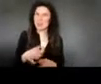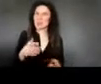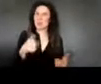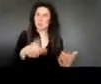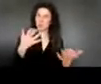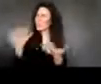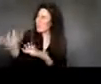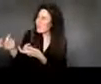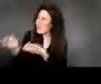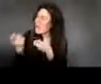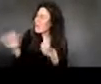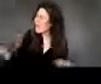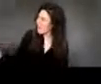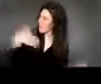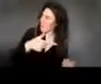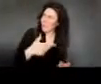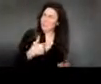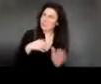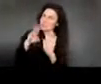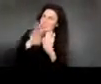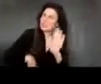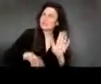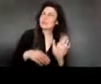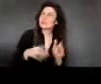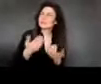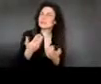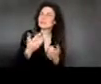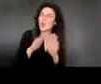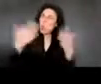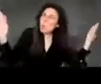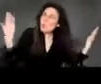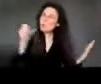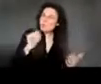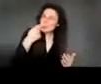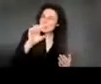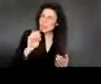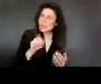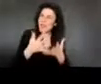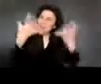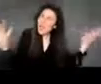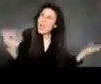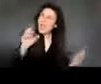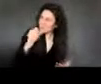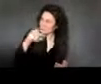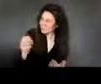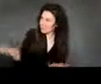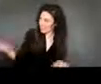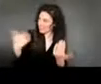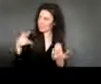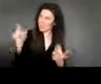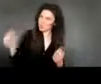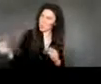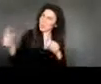that you have access to, and it's cheap, and you can come here and you can make things. And in a lot of ways, the